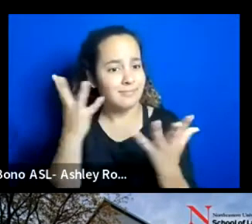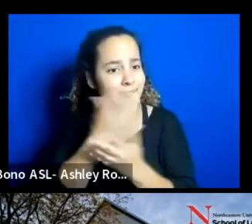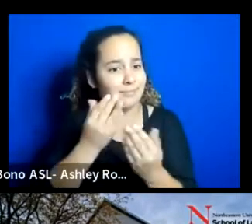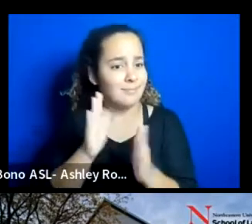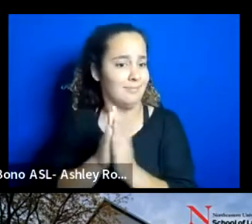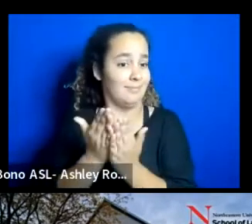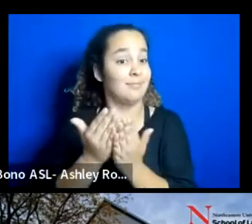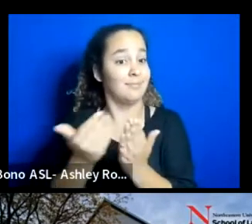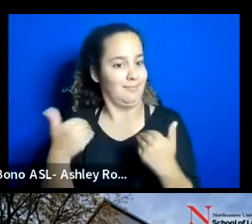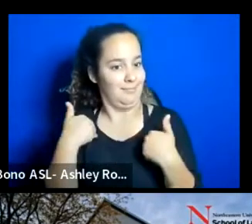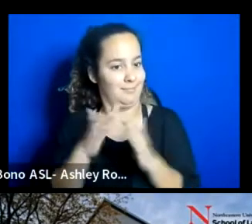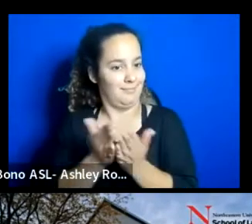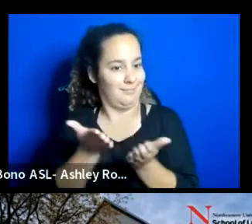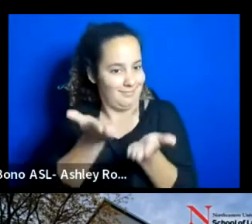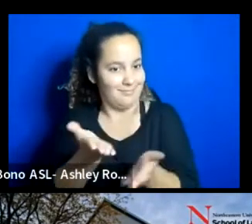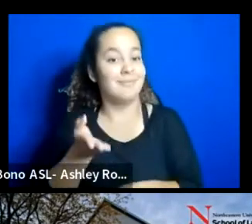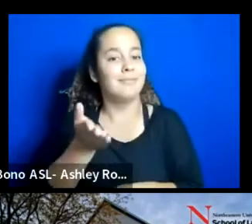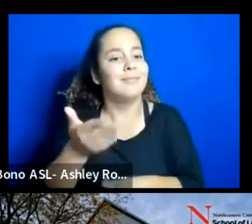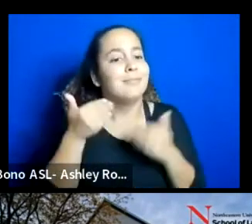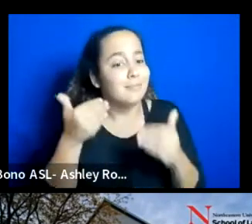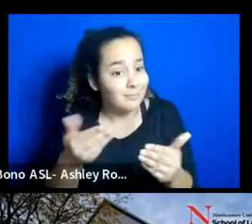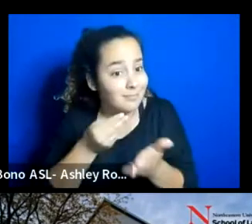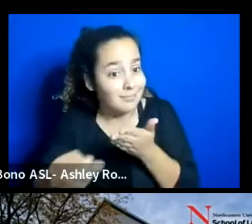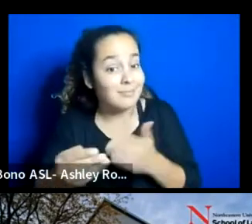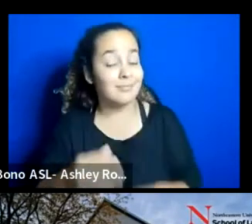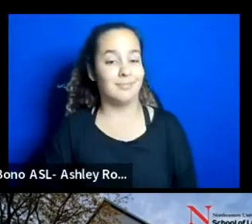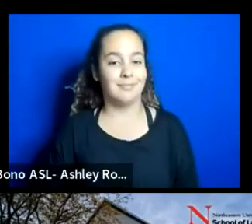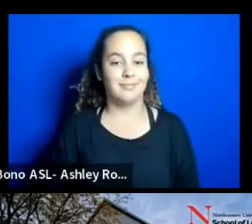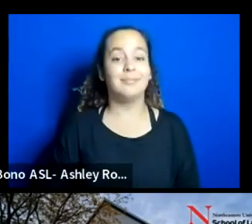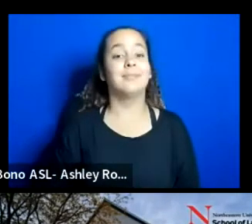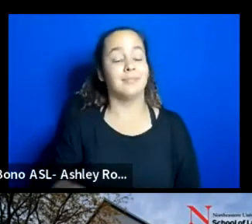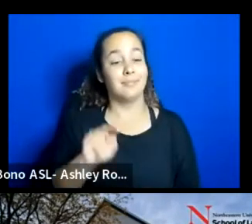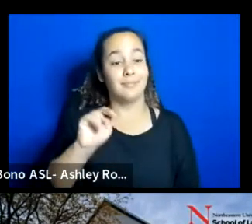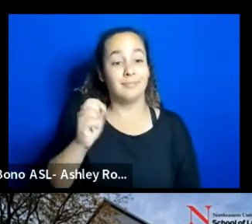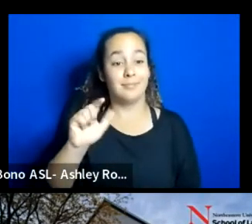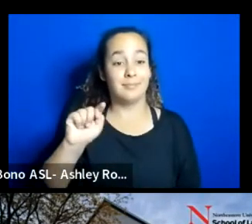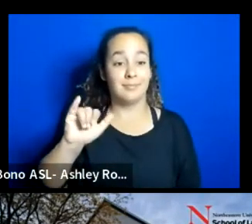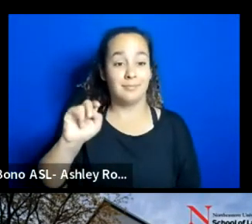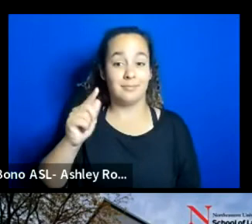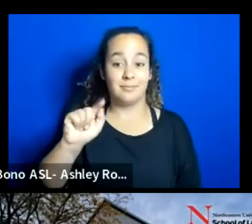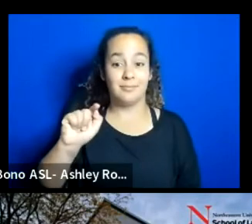get your own. Negotiating Copyright in the American Theater,